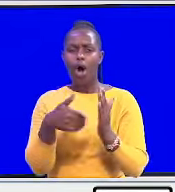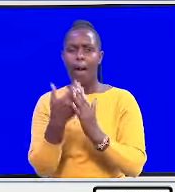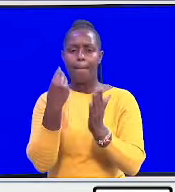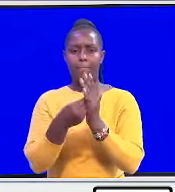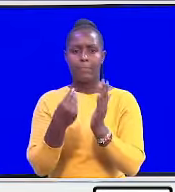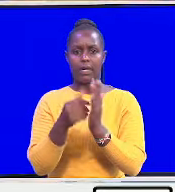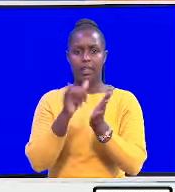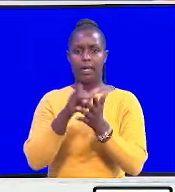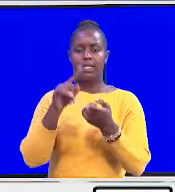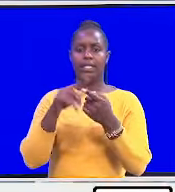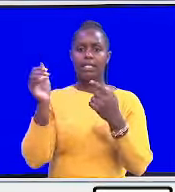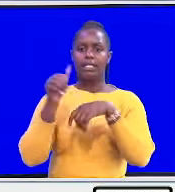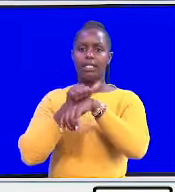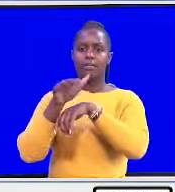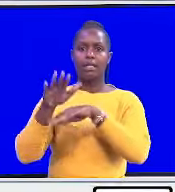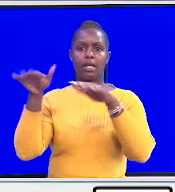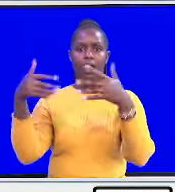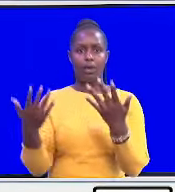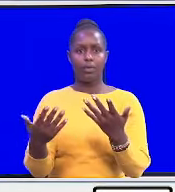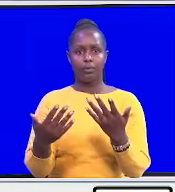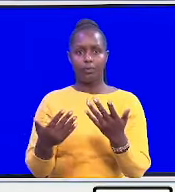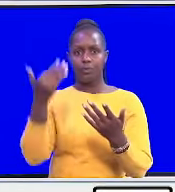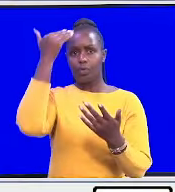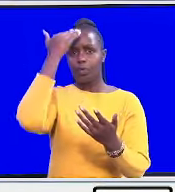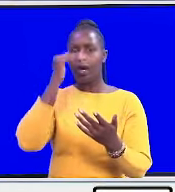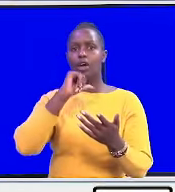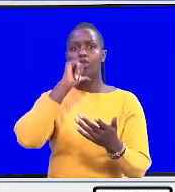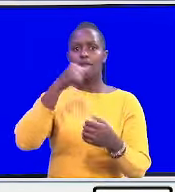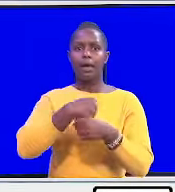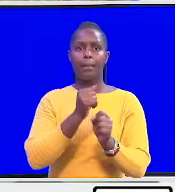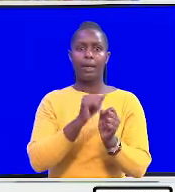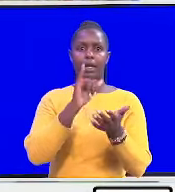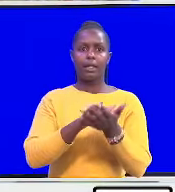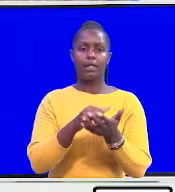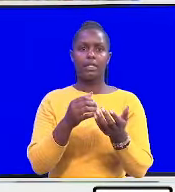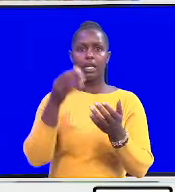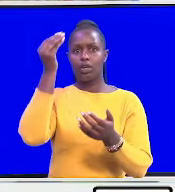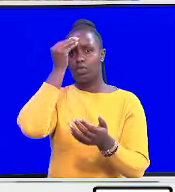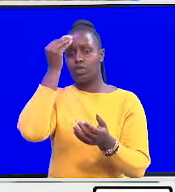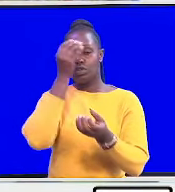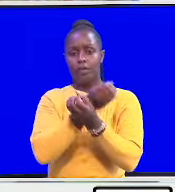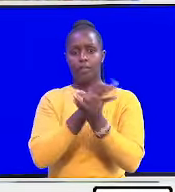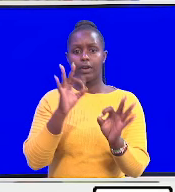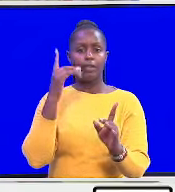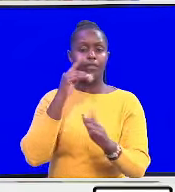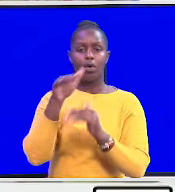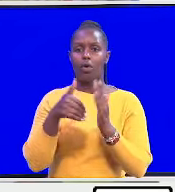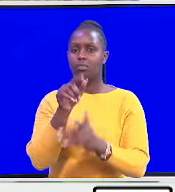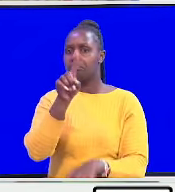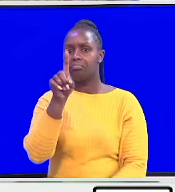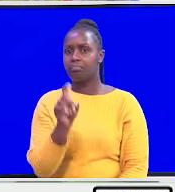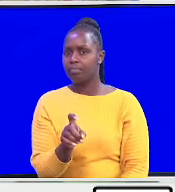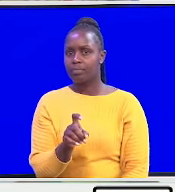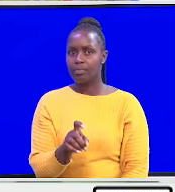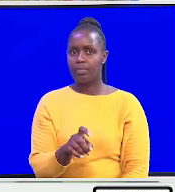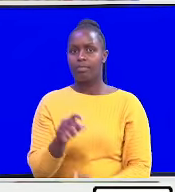disbursed? Why wouldn't you put them in education and make education free for all? Government spokesperson Isaac Mwaura,